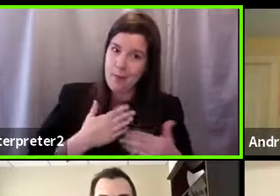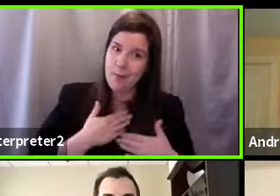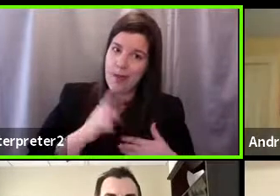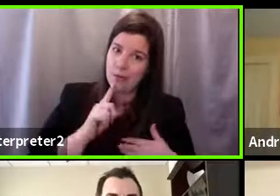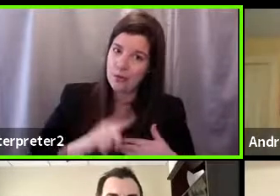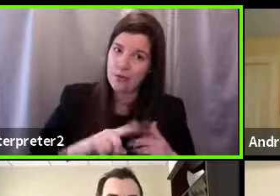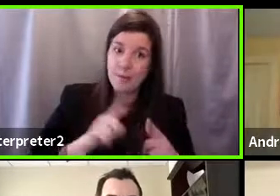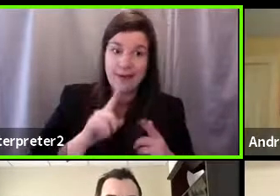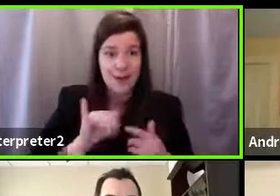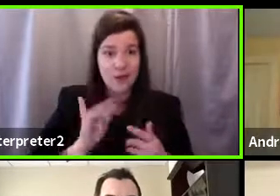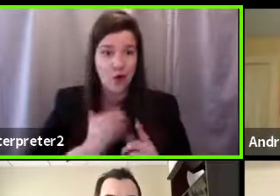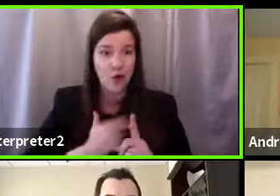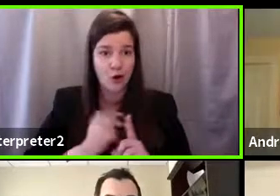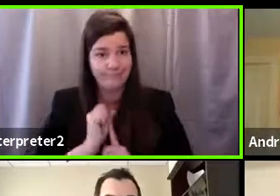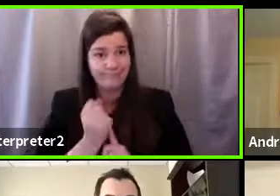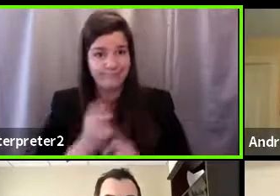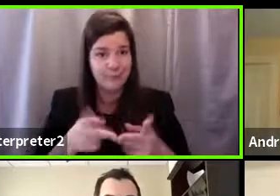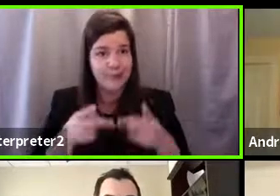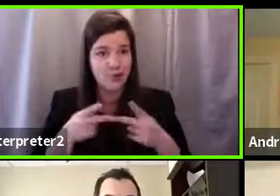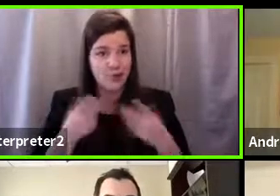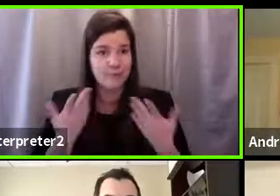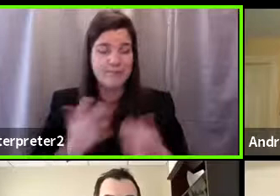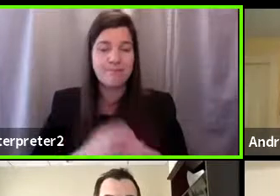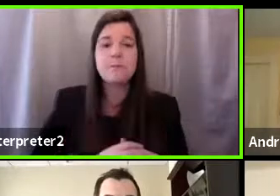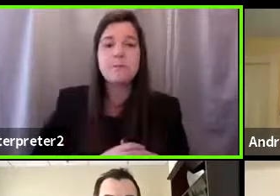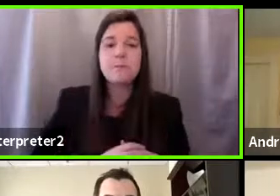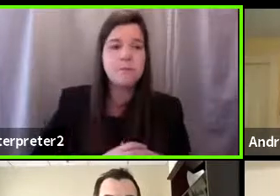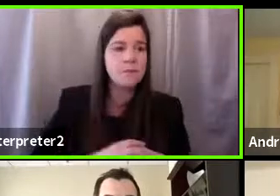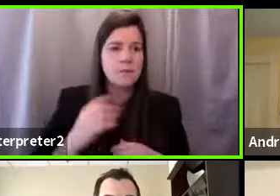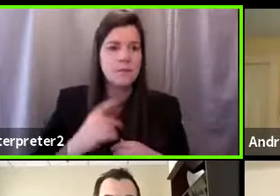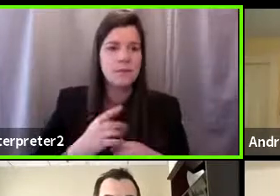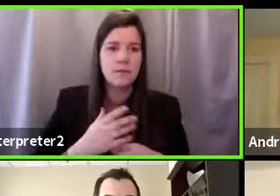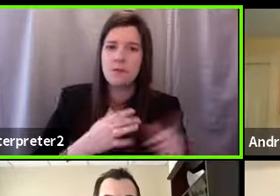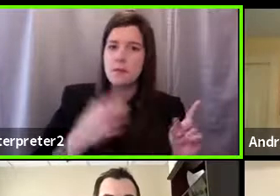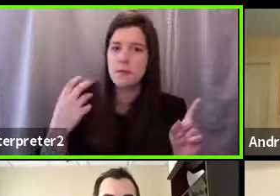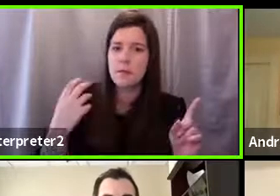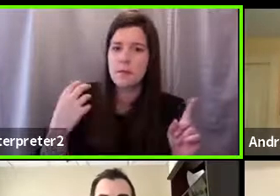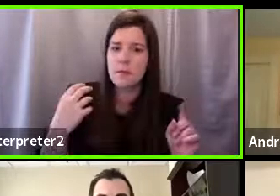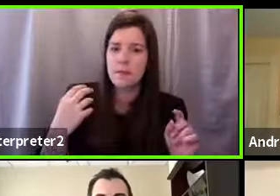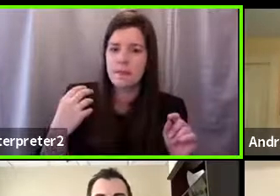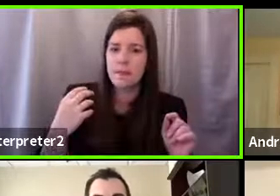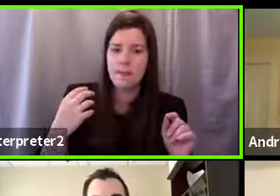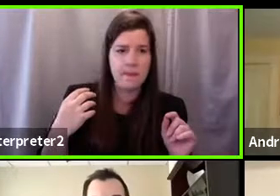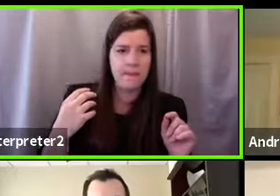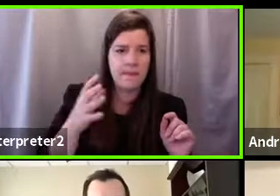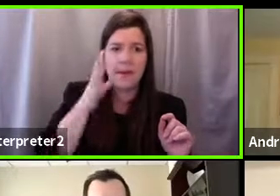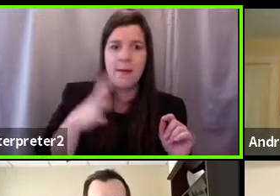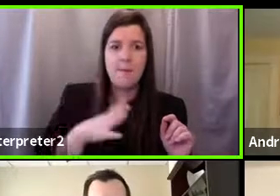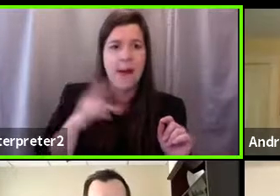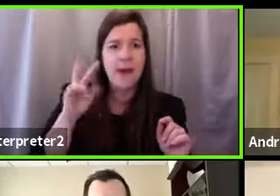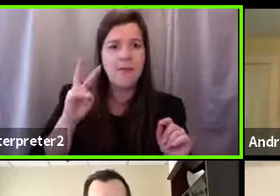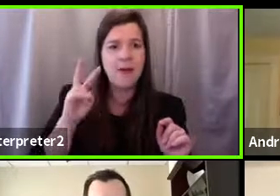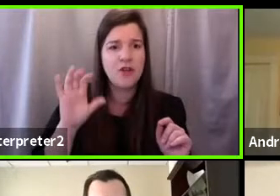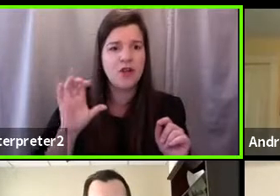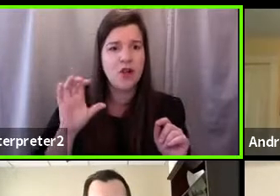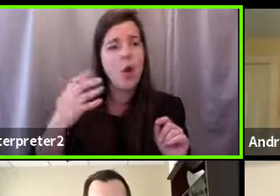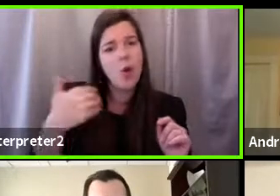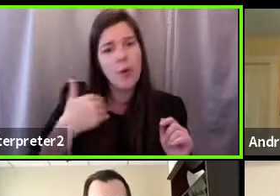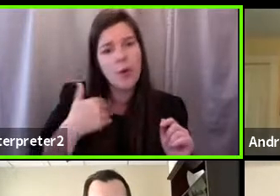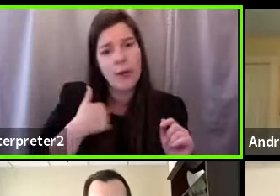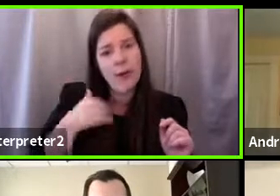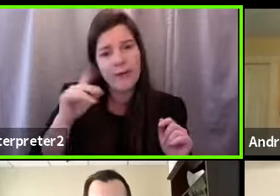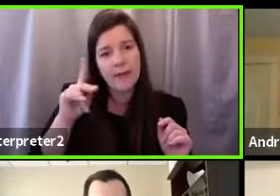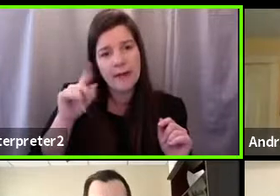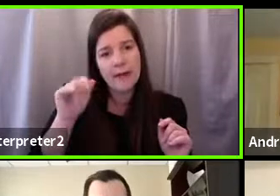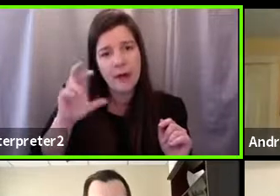Thank you, Mr. Chair. And sorry. Madam Vice Chair, we also have Karen Evans, the Executive Director